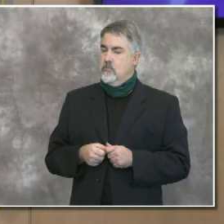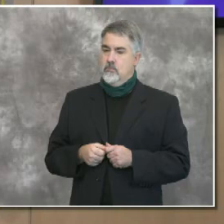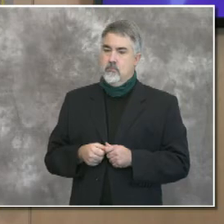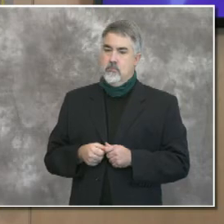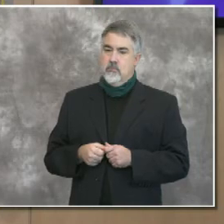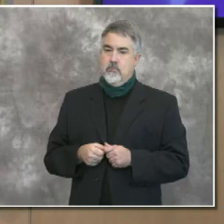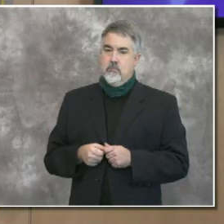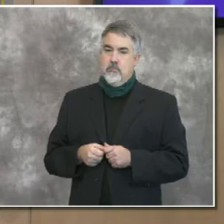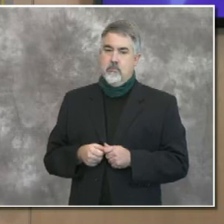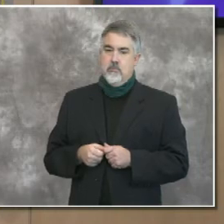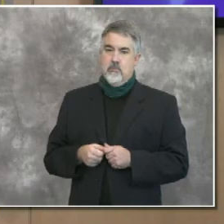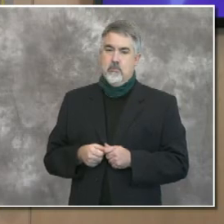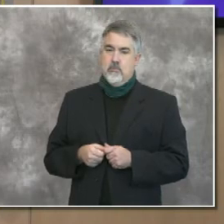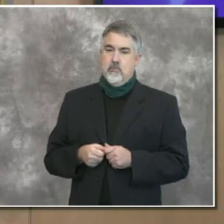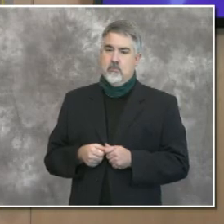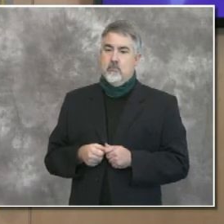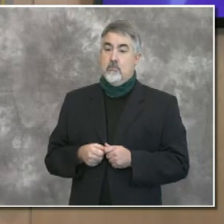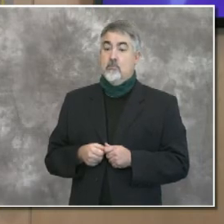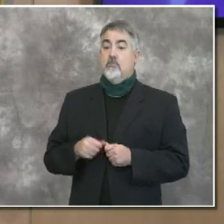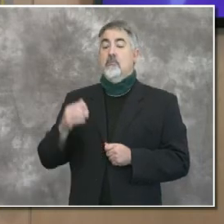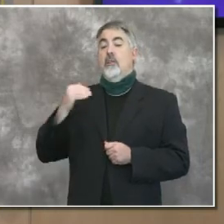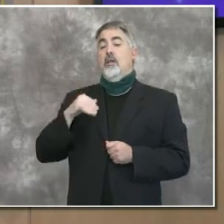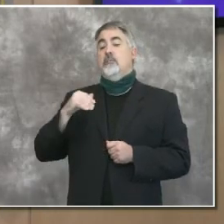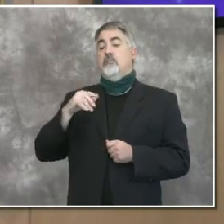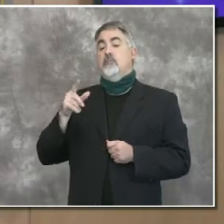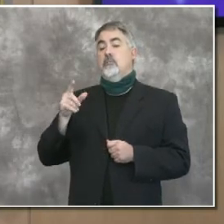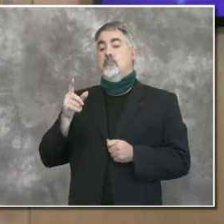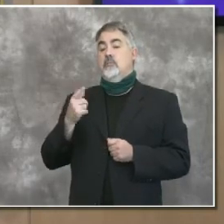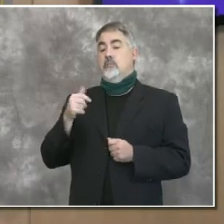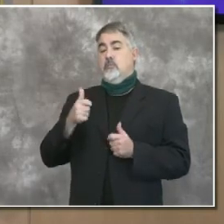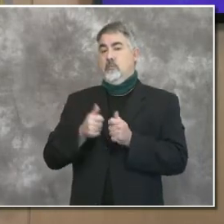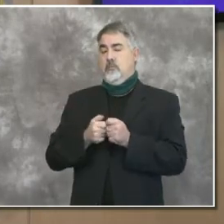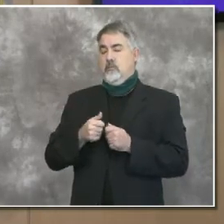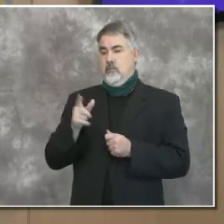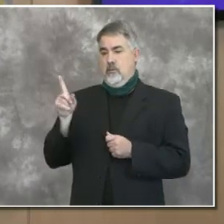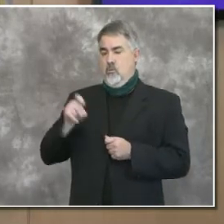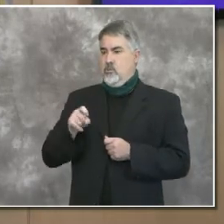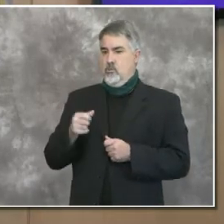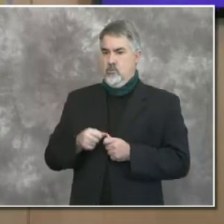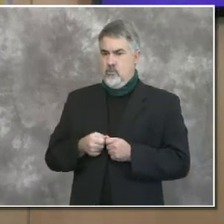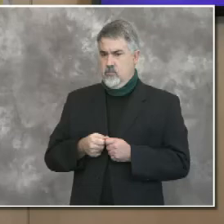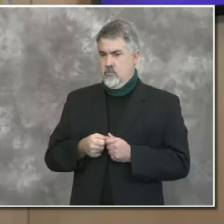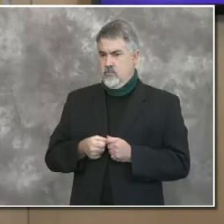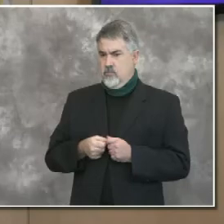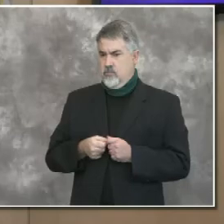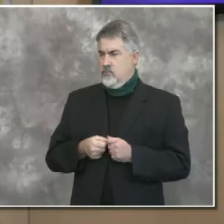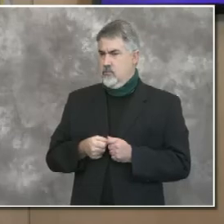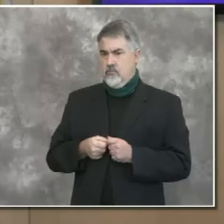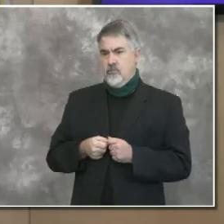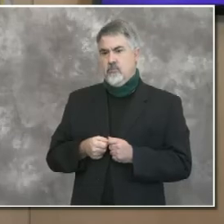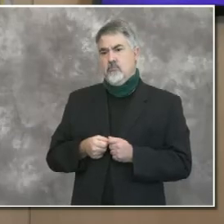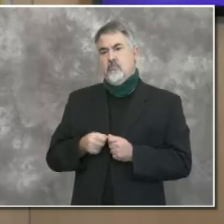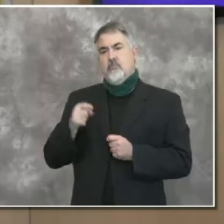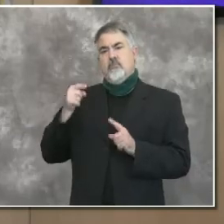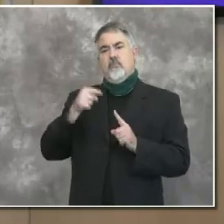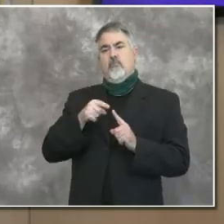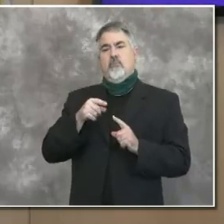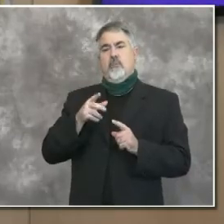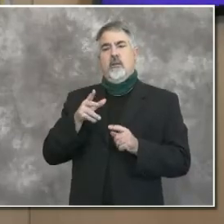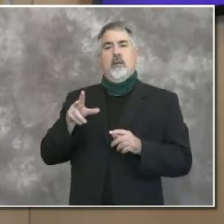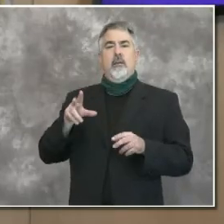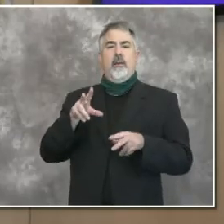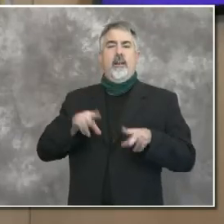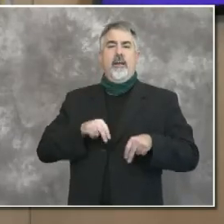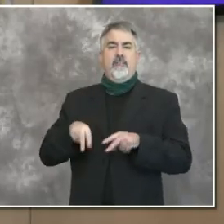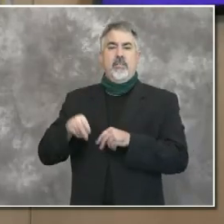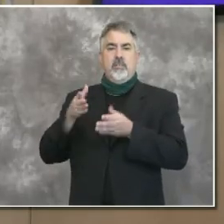This next question is from Bridget Naso, and it's about our Navy ship. Okay, Dr.